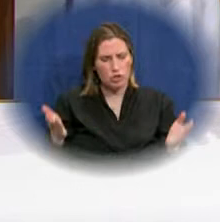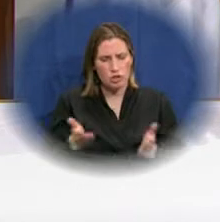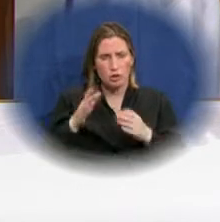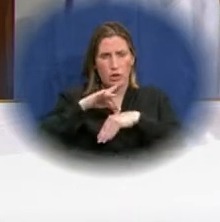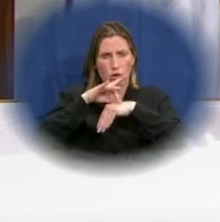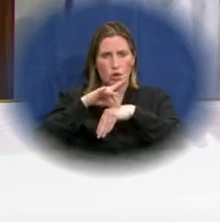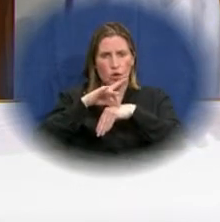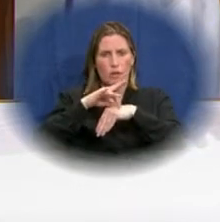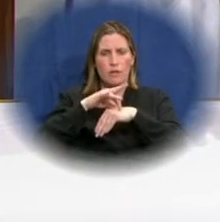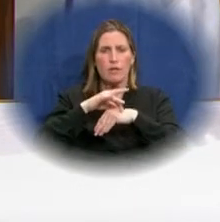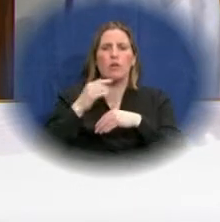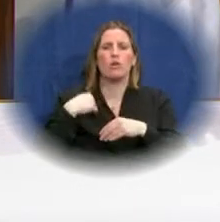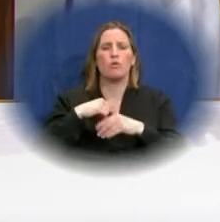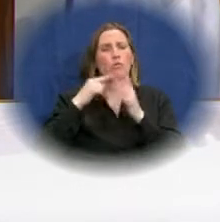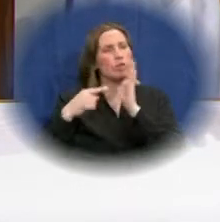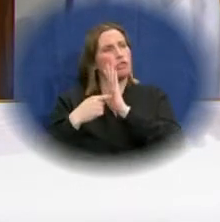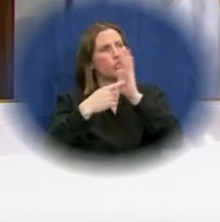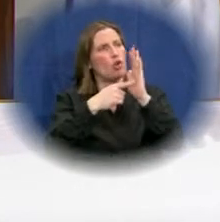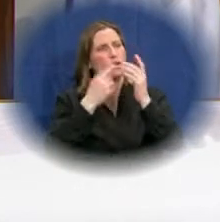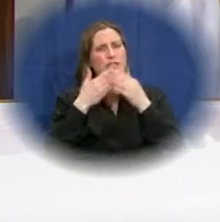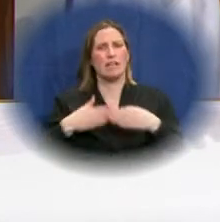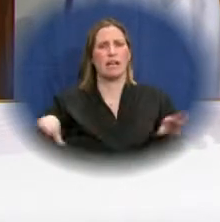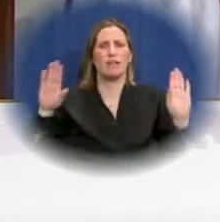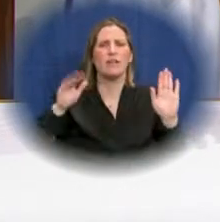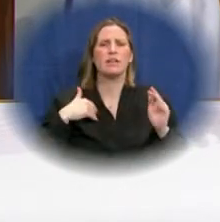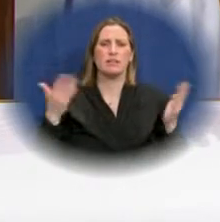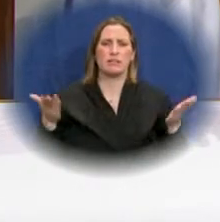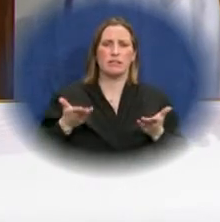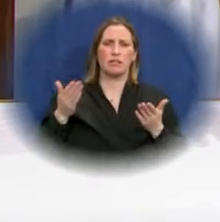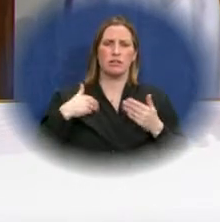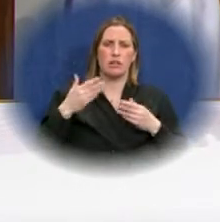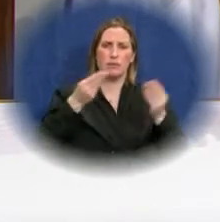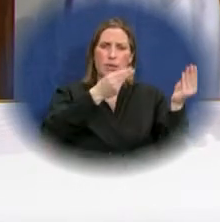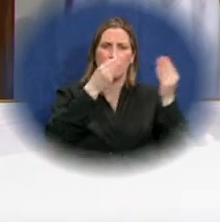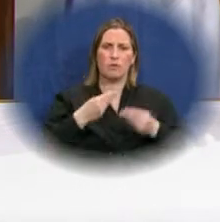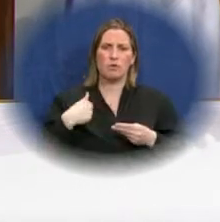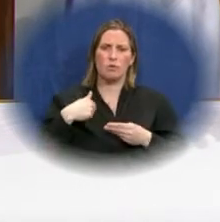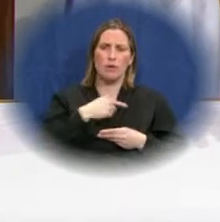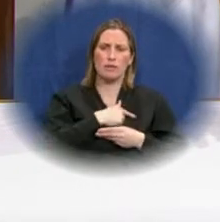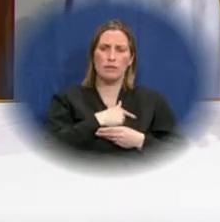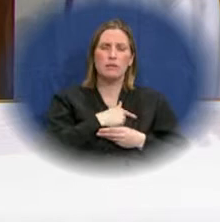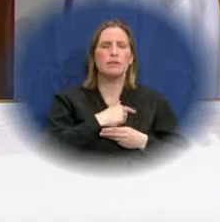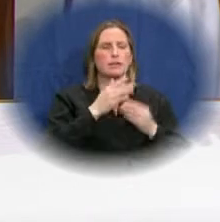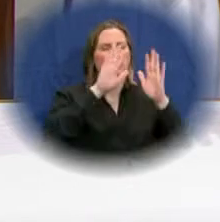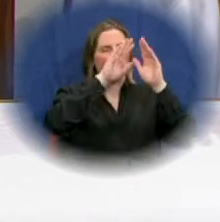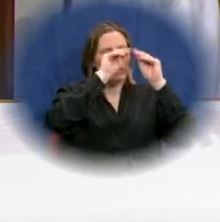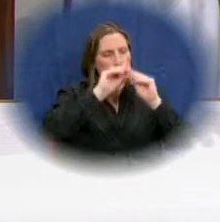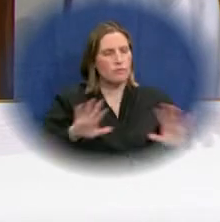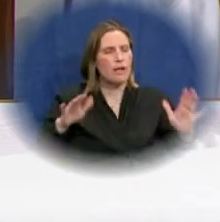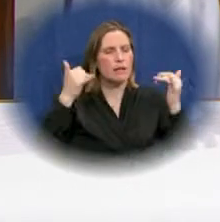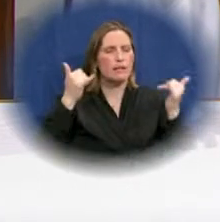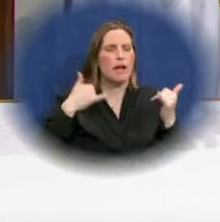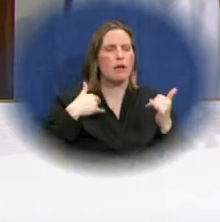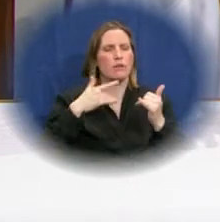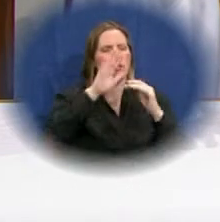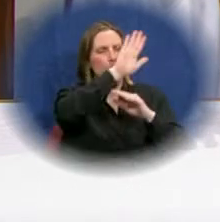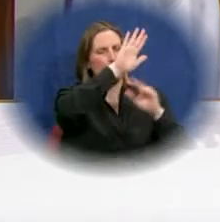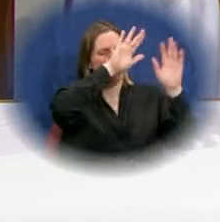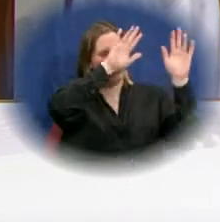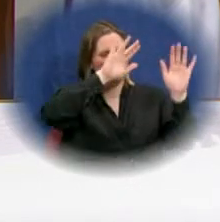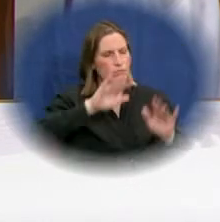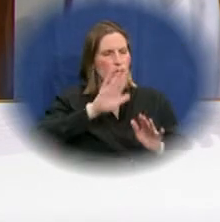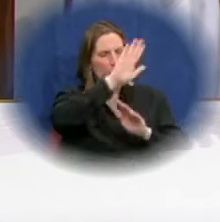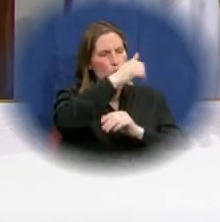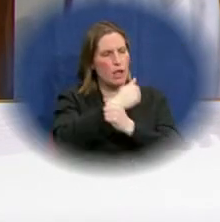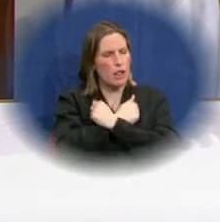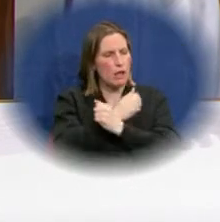show forth the paschal sacrifice of Christ that has been handed on to us. And grant that by the power of the Spirit of your love,